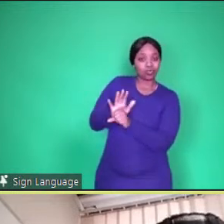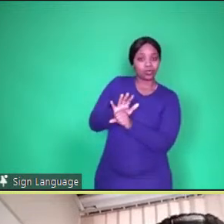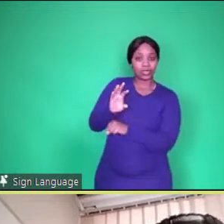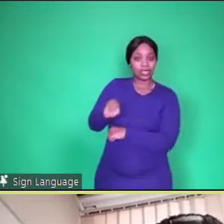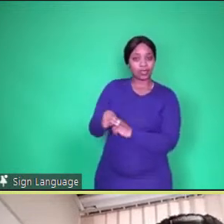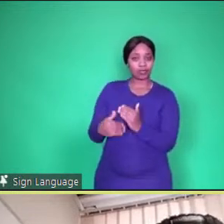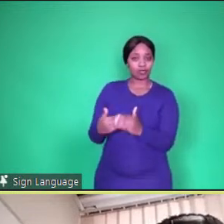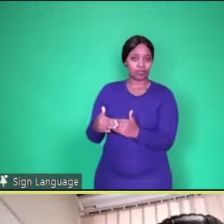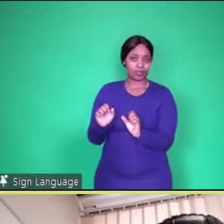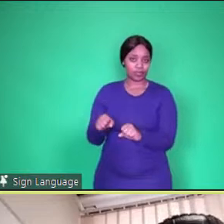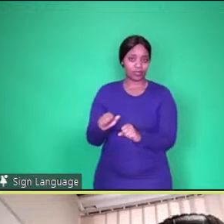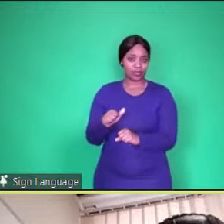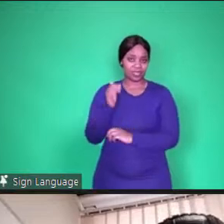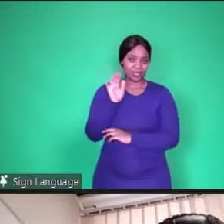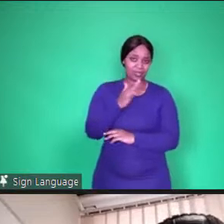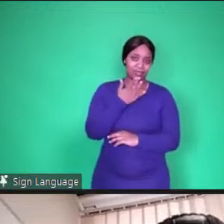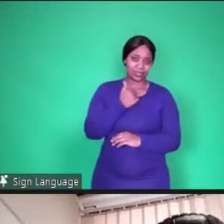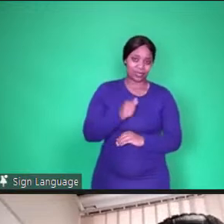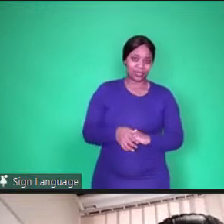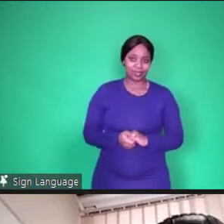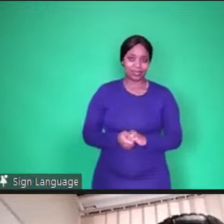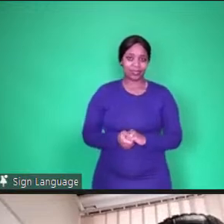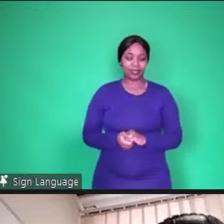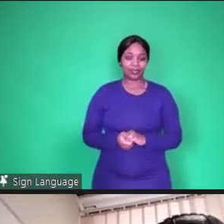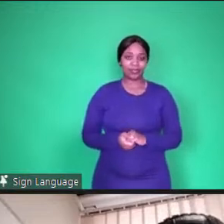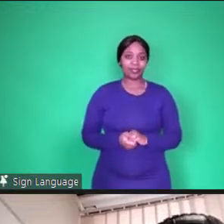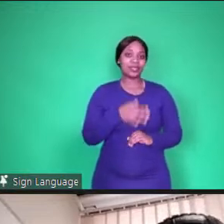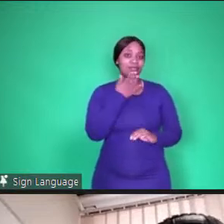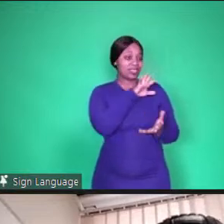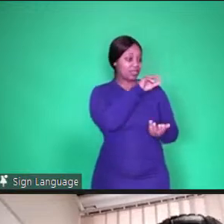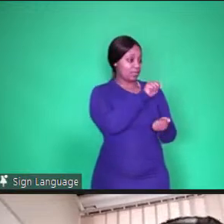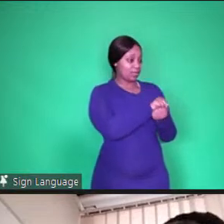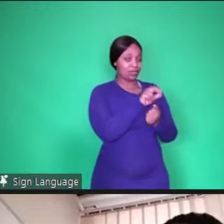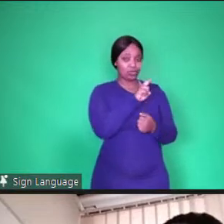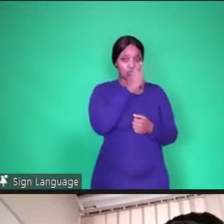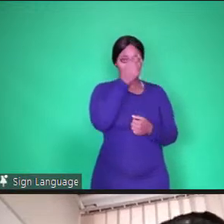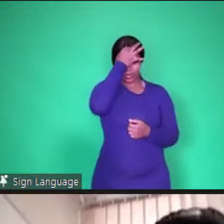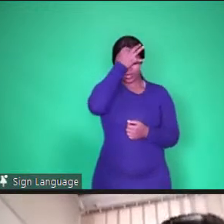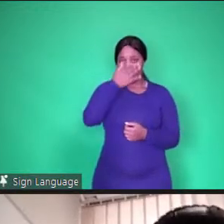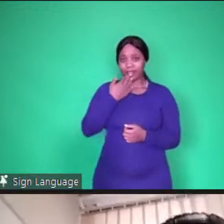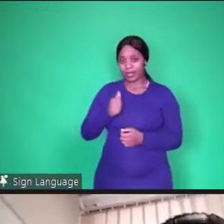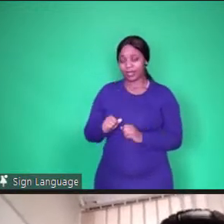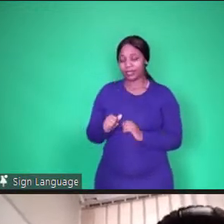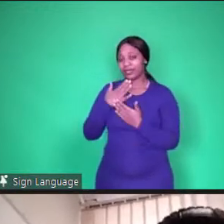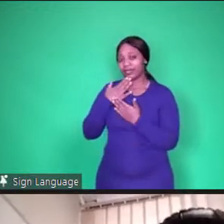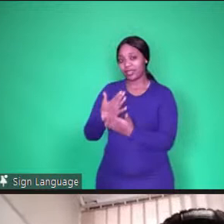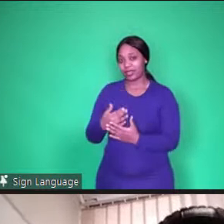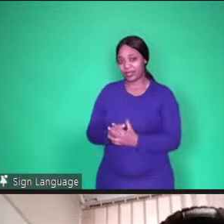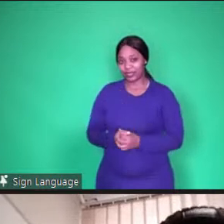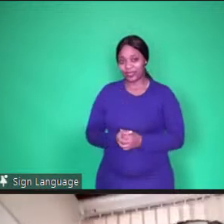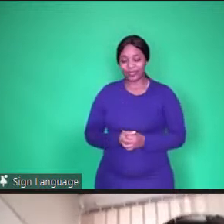slide, please. Thanks, Ndwakulu. Can we wrap up in 2 minutes, please? Thank you.